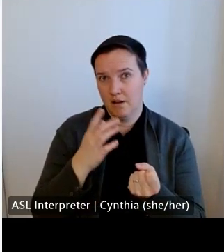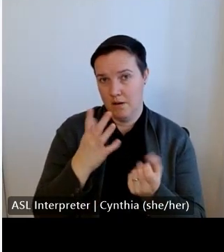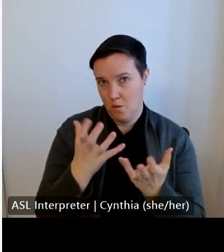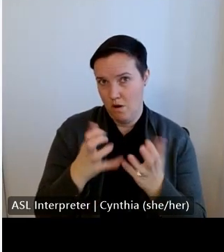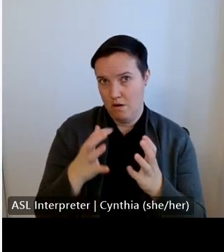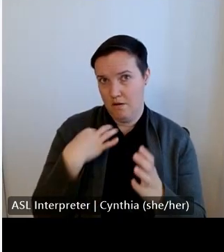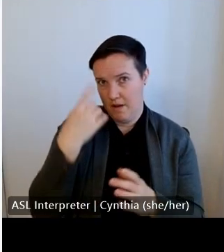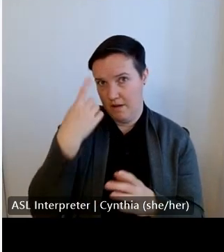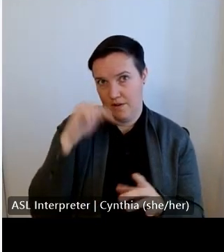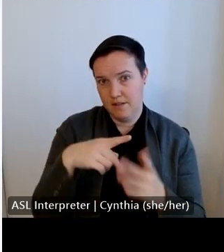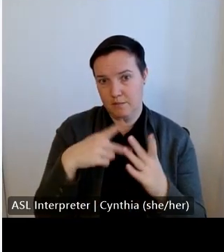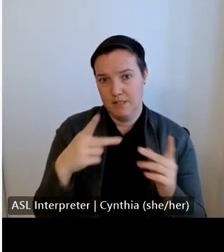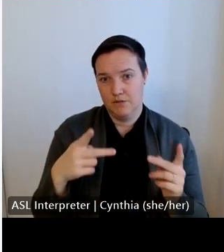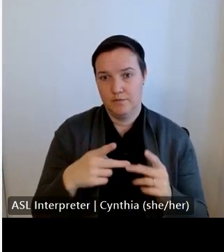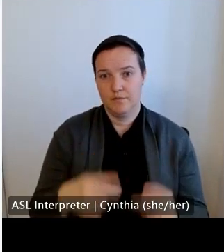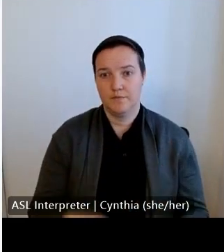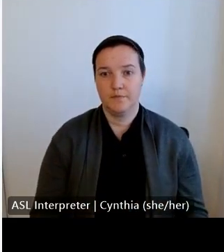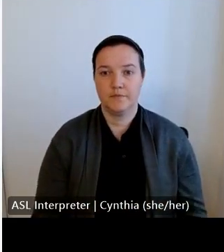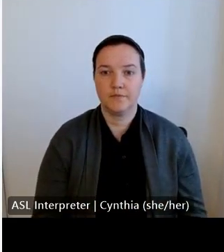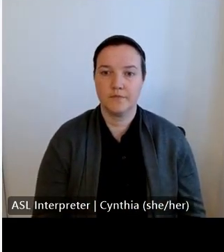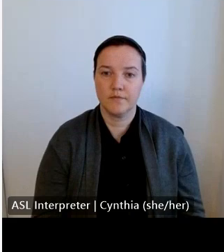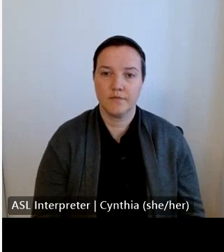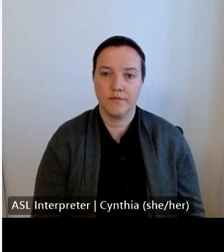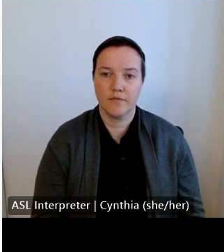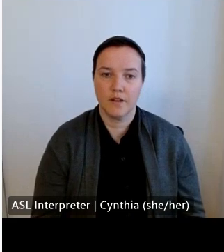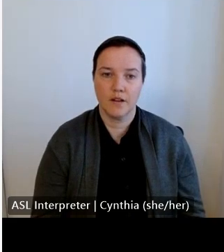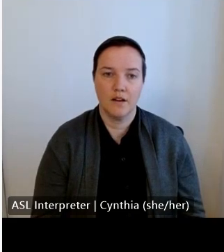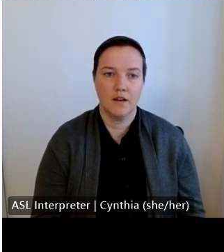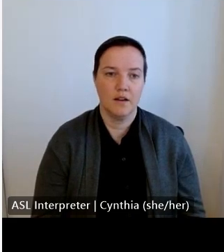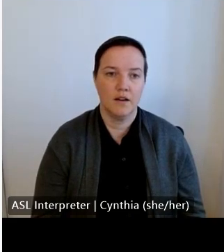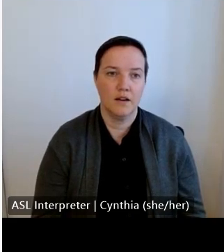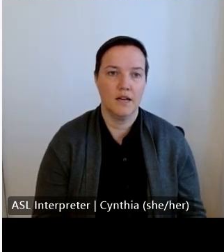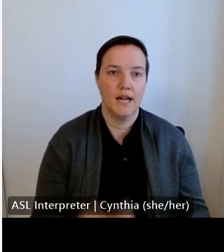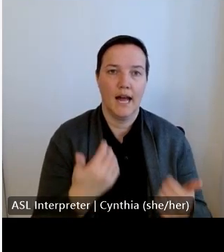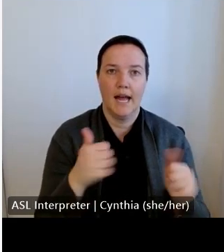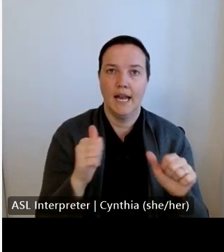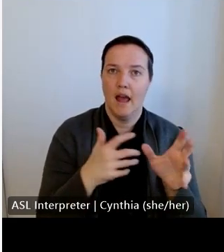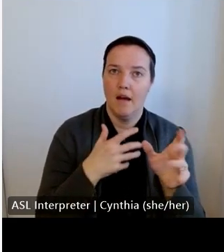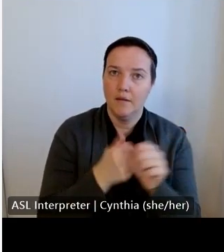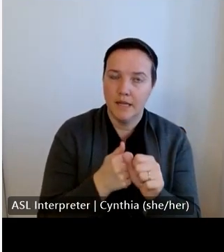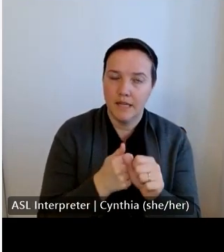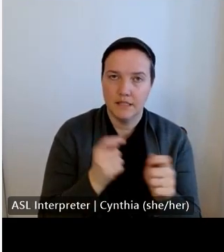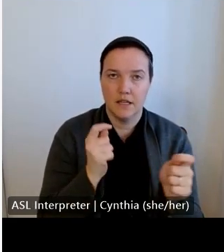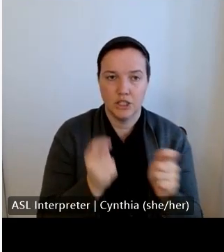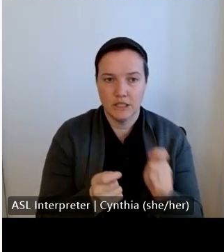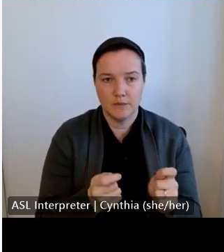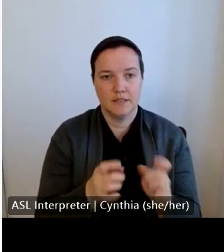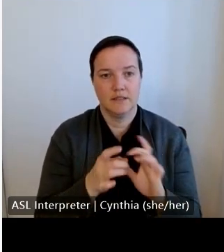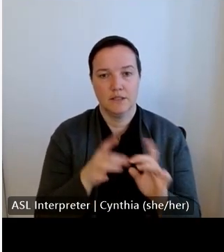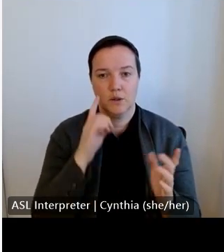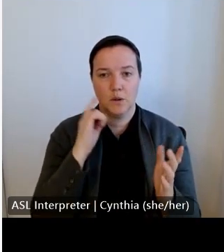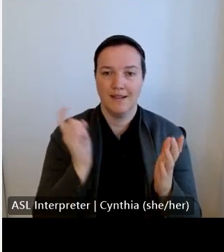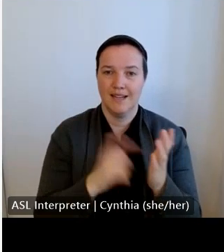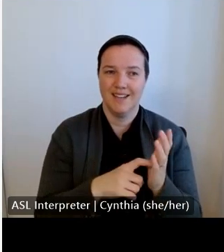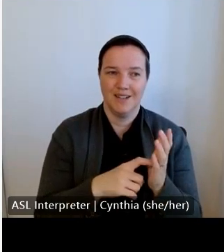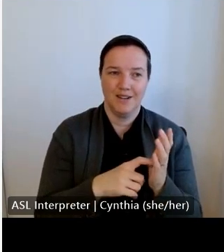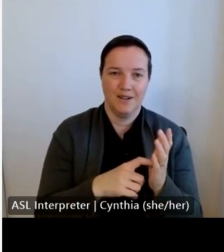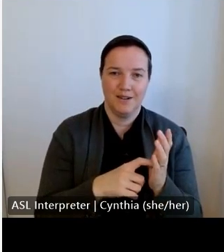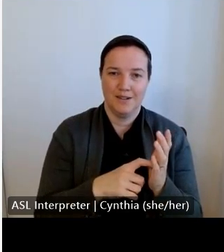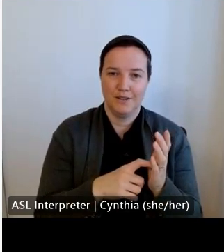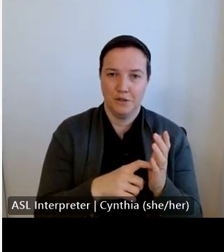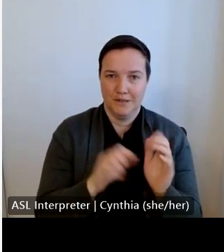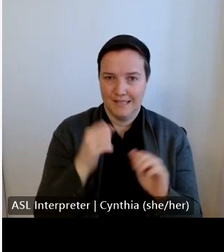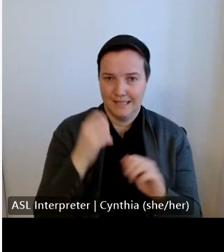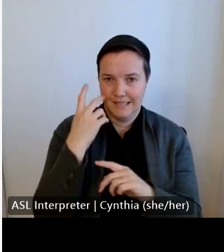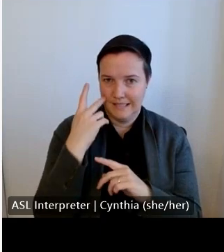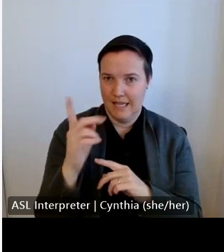position. Any updates or adjustments or notifications can be tracked